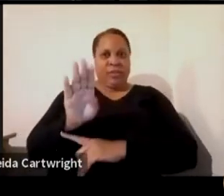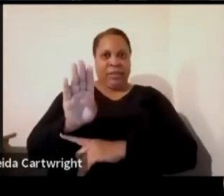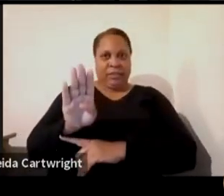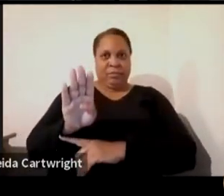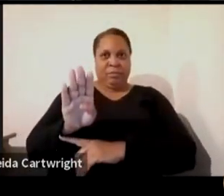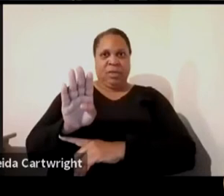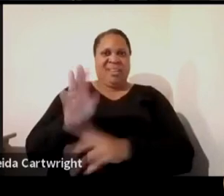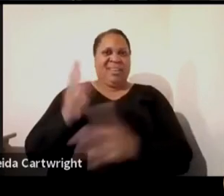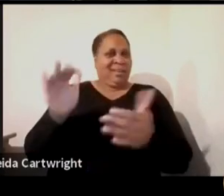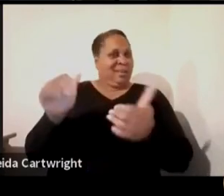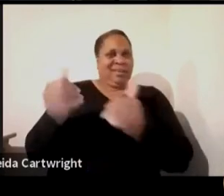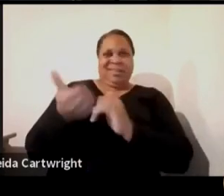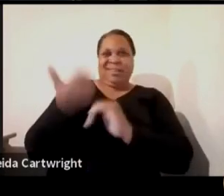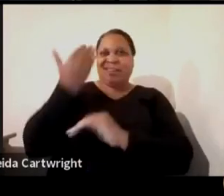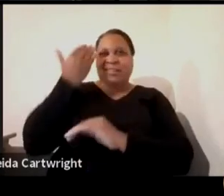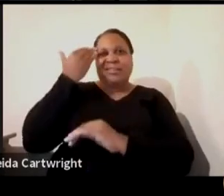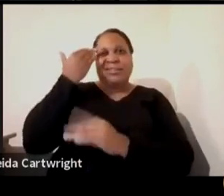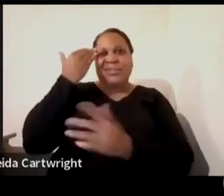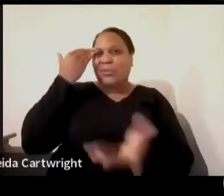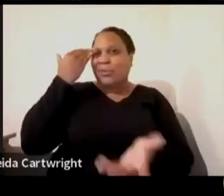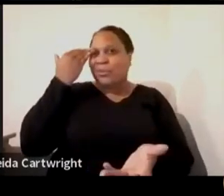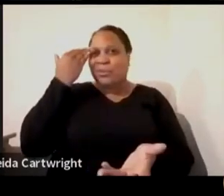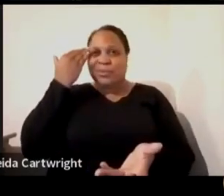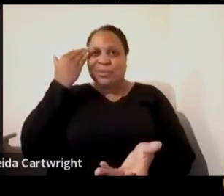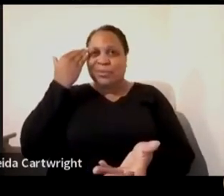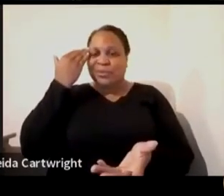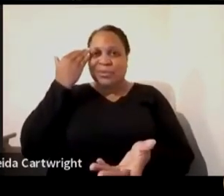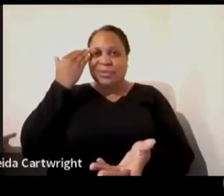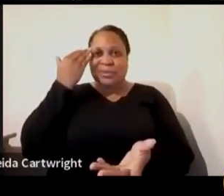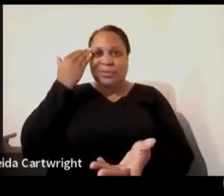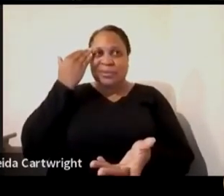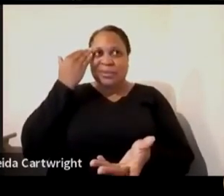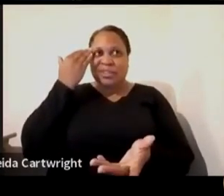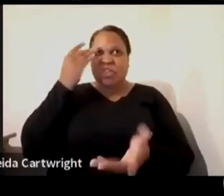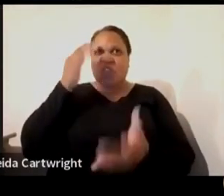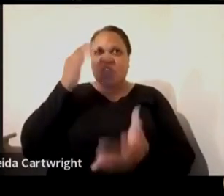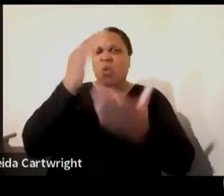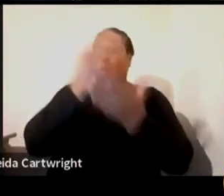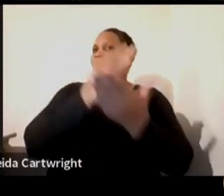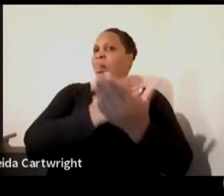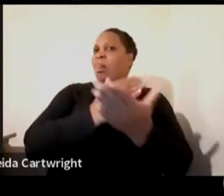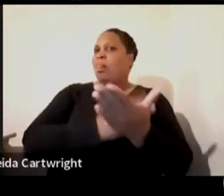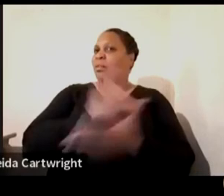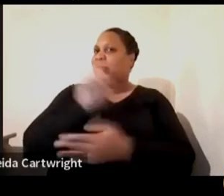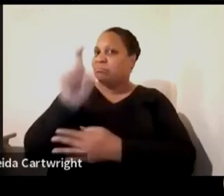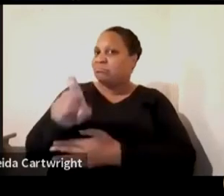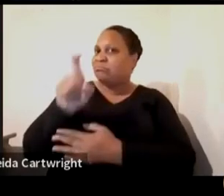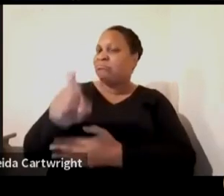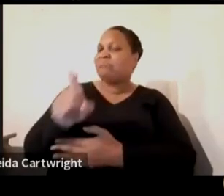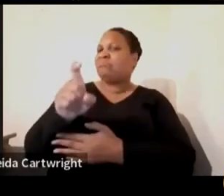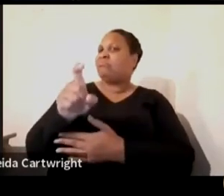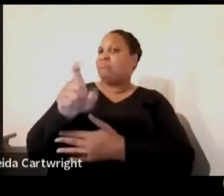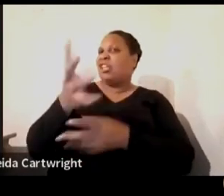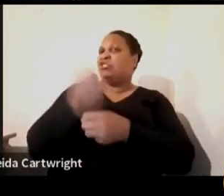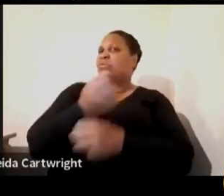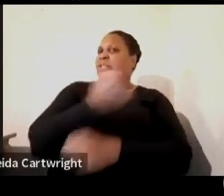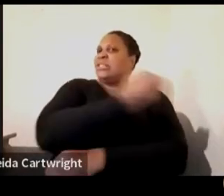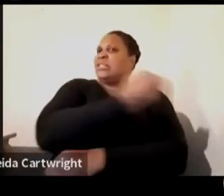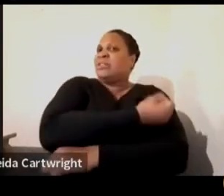So how do you know if you are on the essential list and should receive the vaccine?